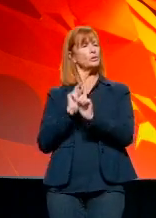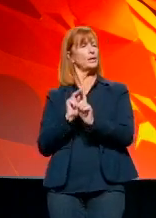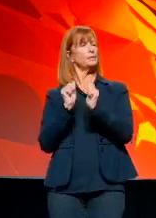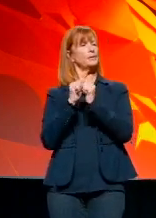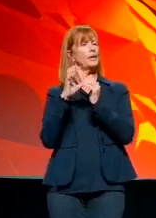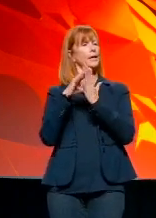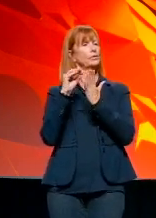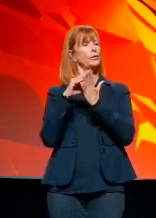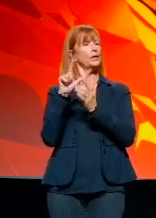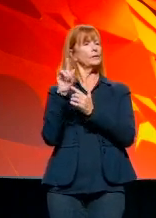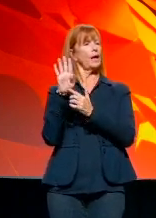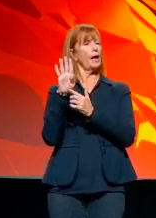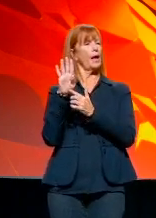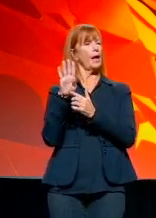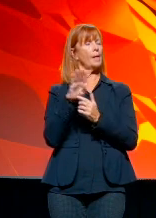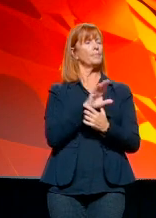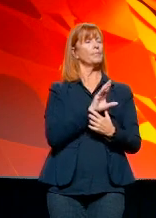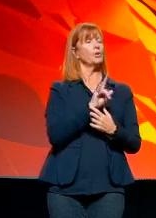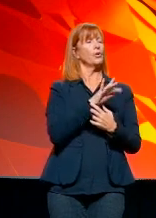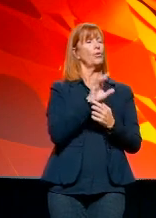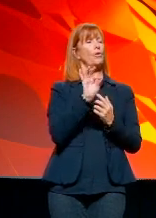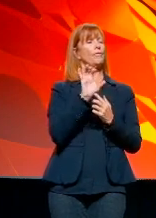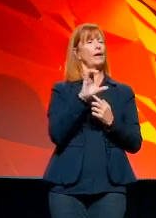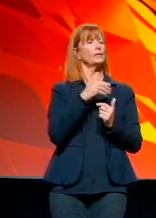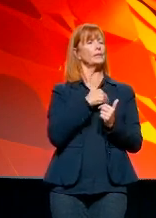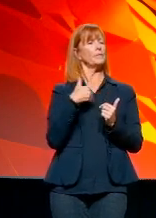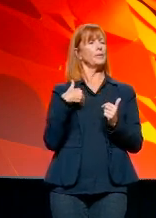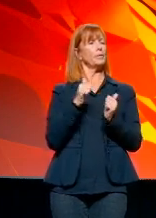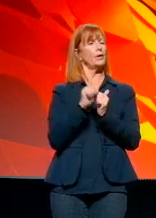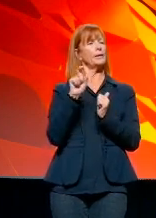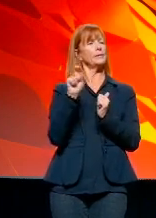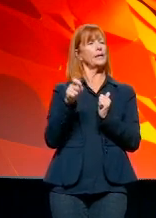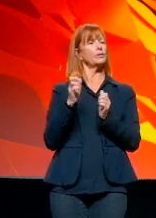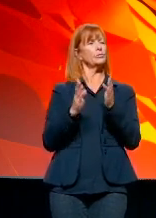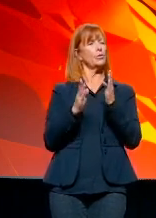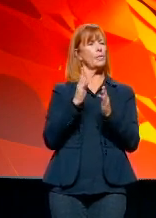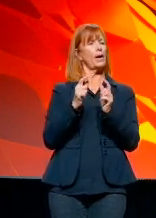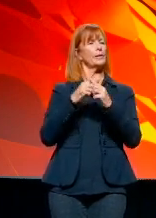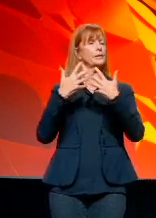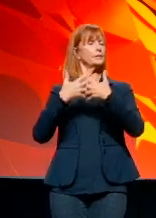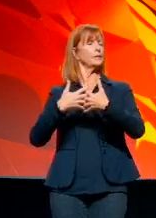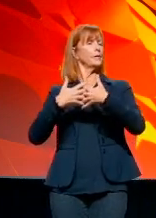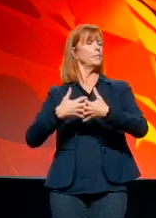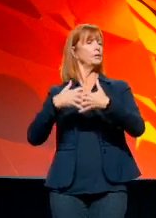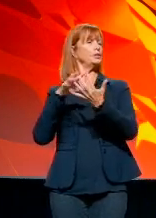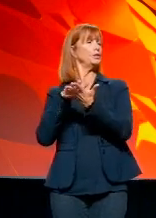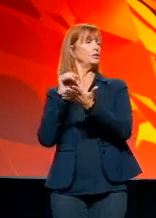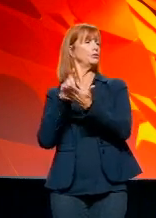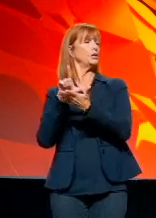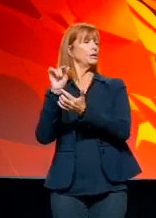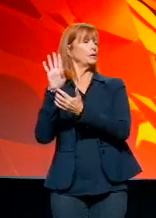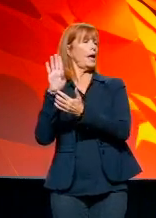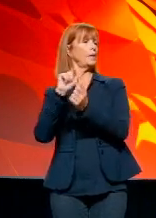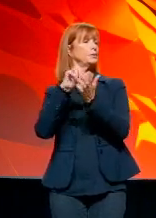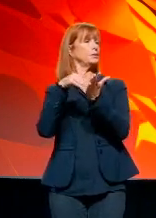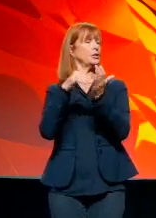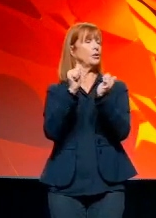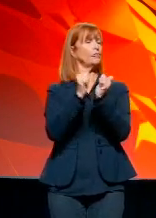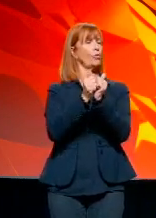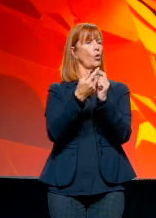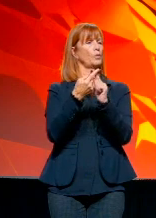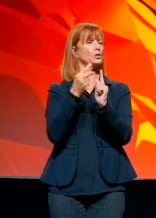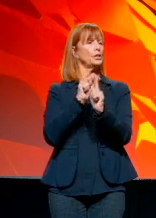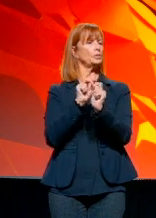He's a core faculty member at Texas Robotics, the Machine Learning Lab, and the Center for Perceptual Systems. He